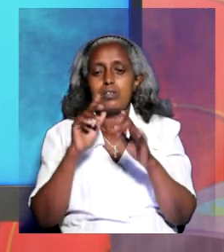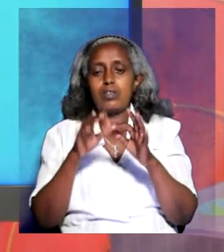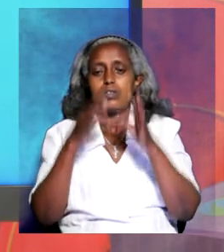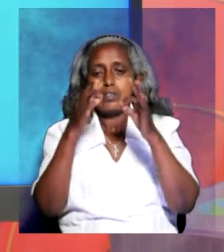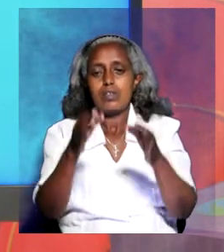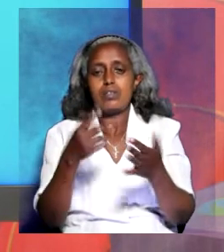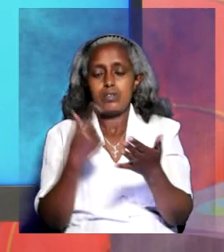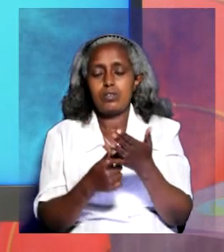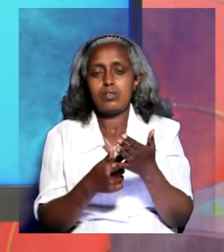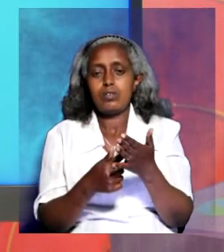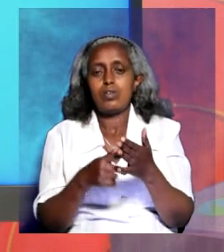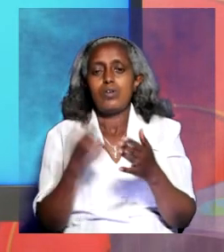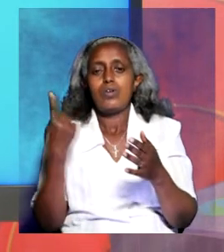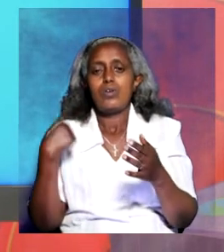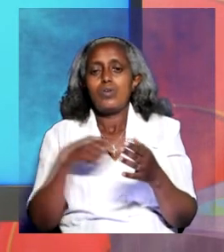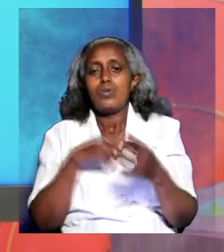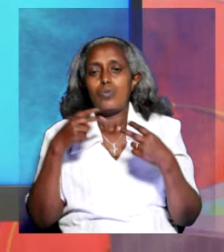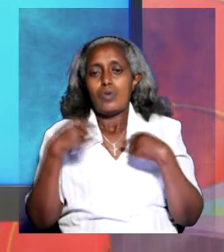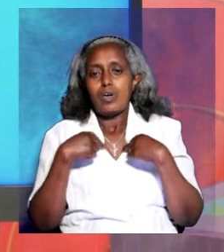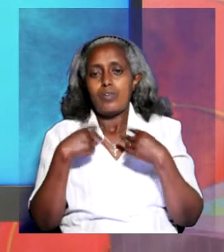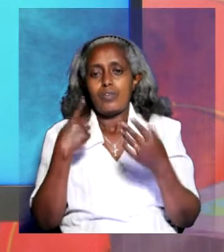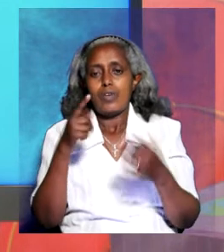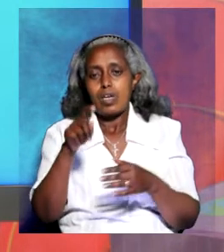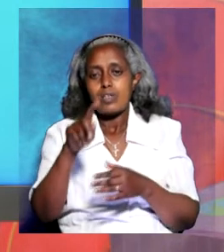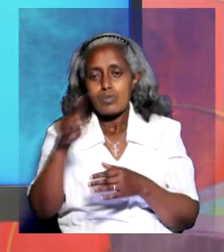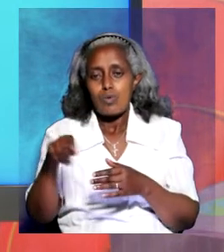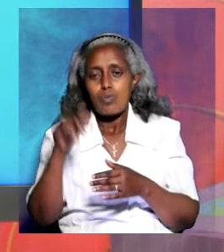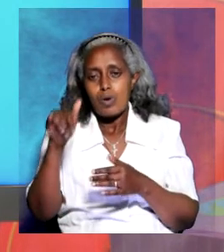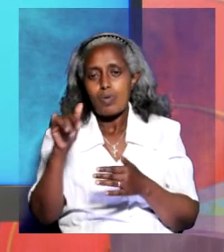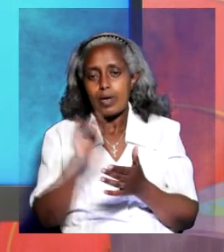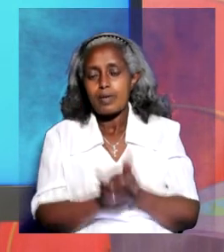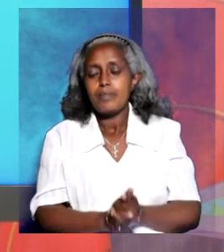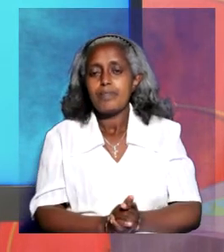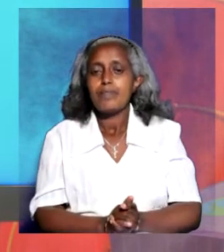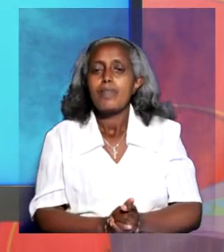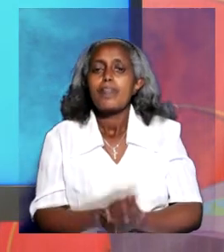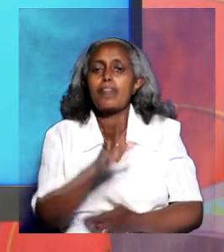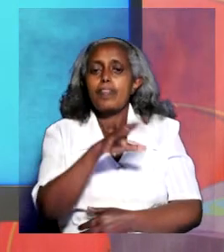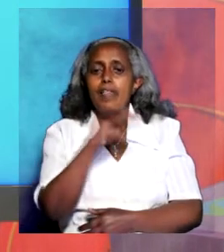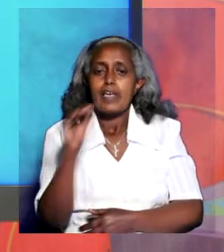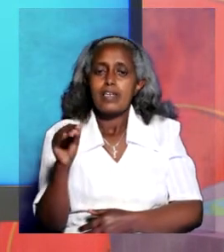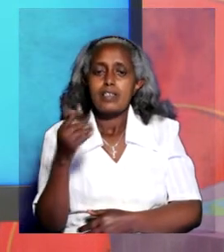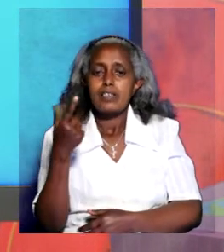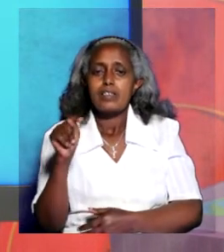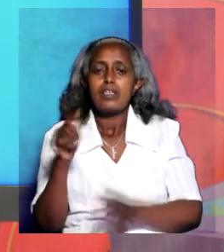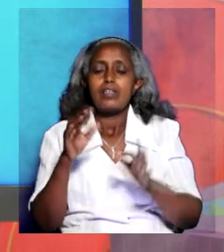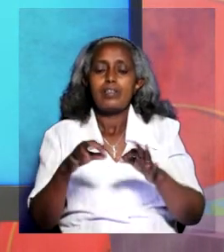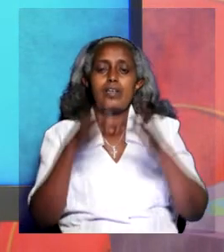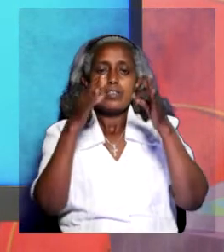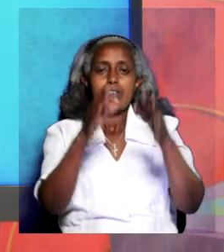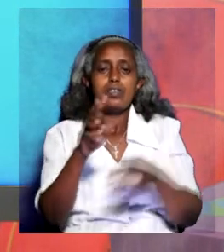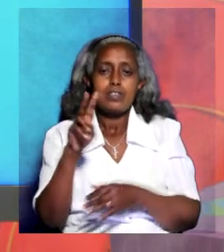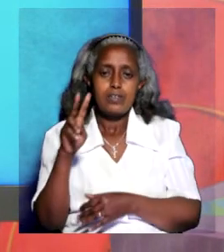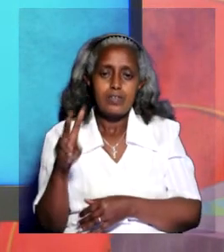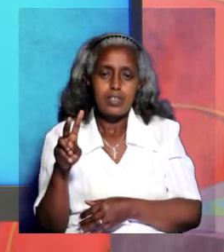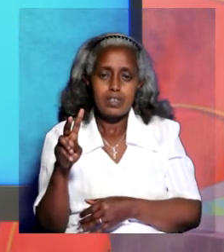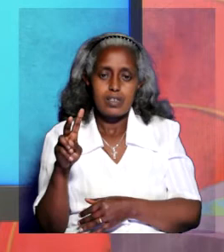if we have X comma Y, and The translation